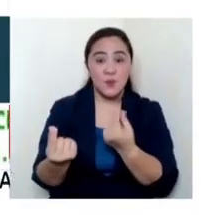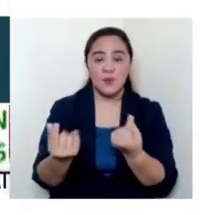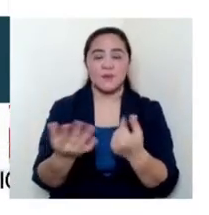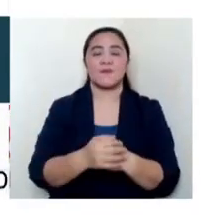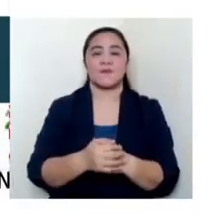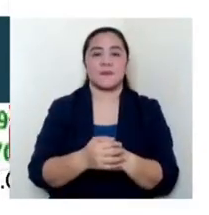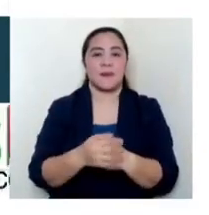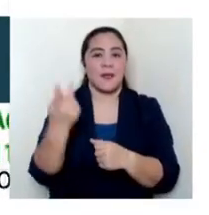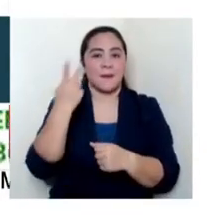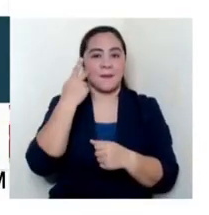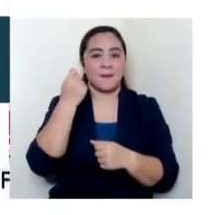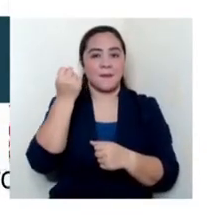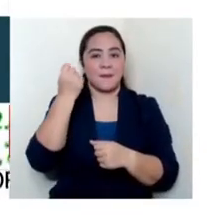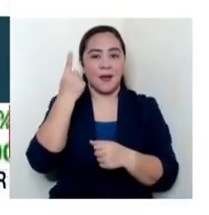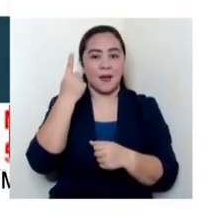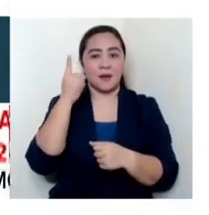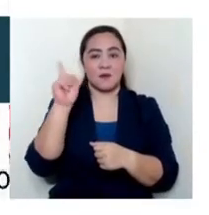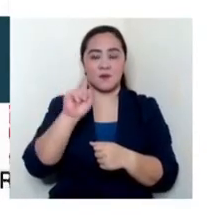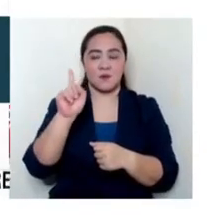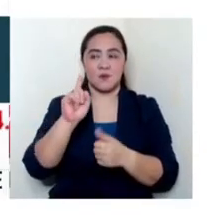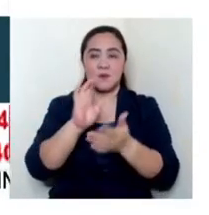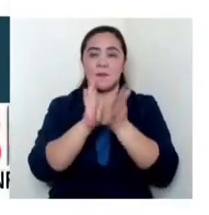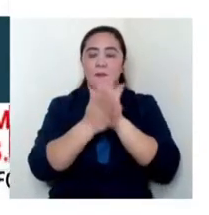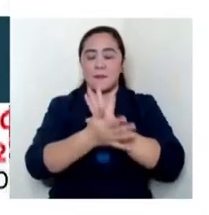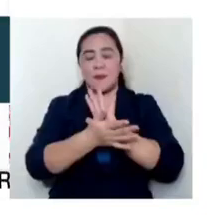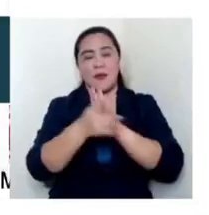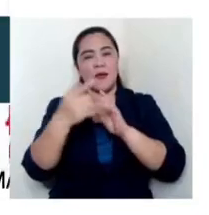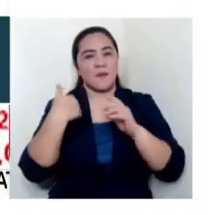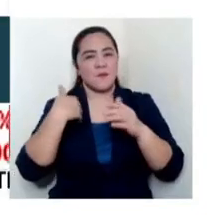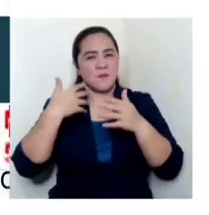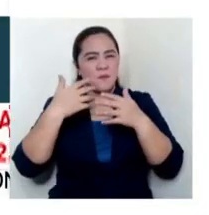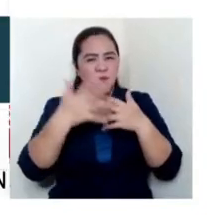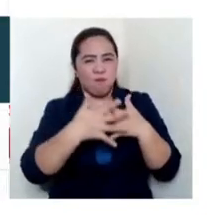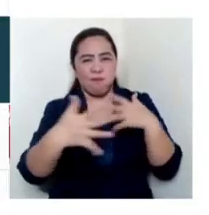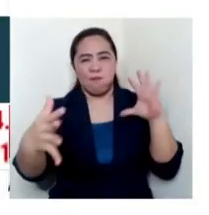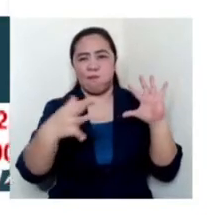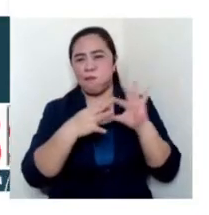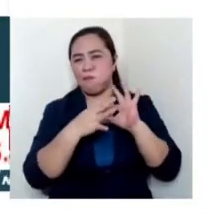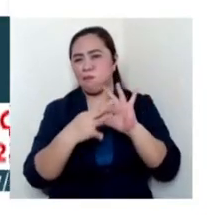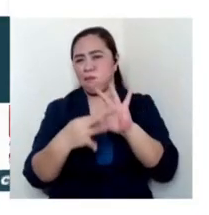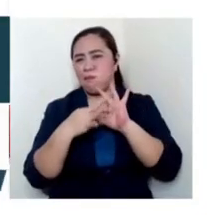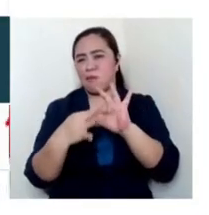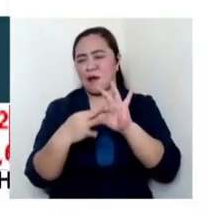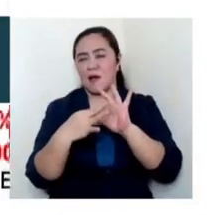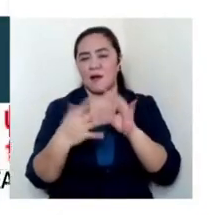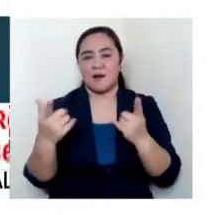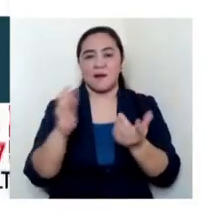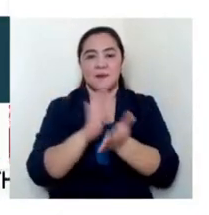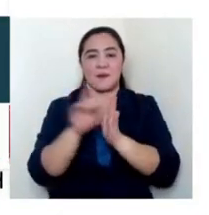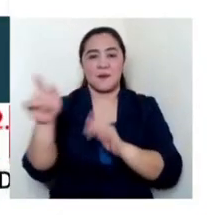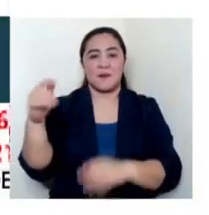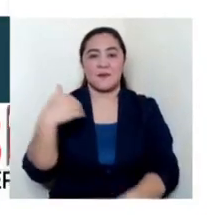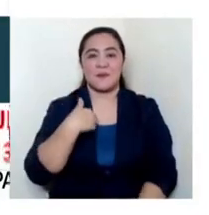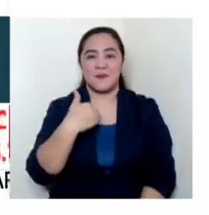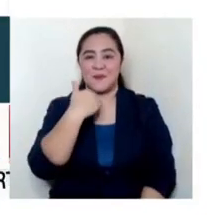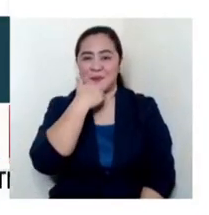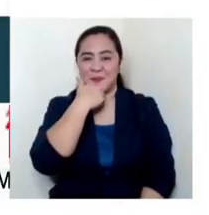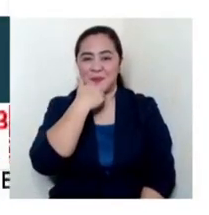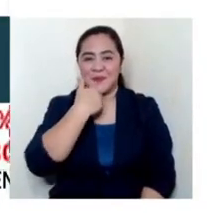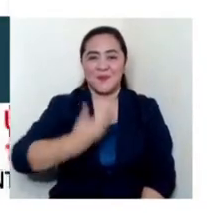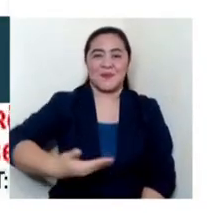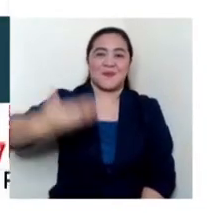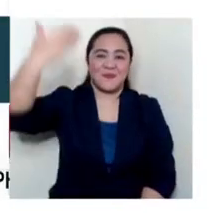have to understand, Carmina, we have a long relationship as well. Tumayo siyang ninong sa unang kasal ko noon.